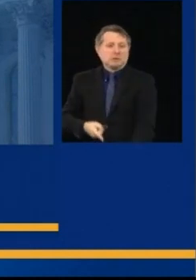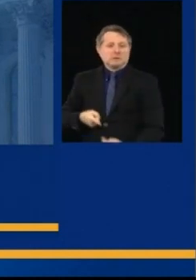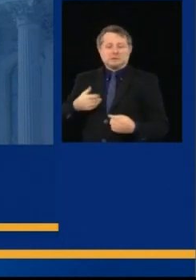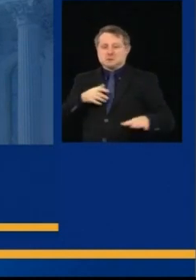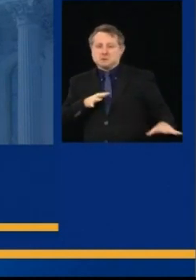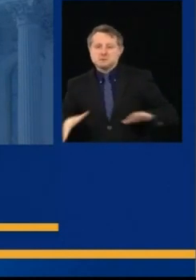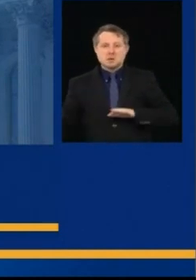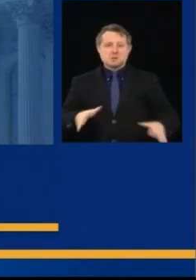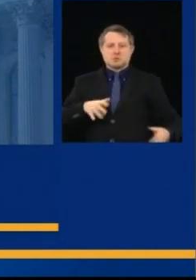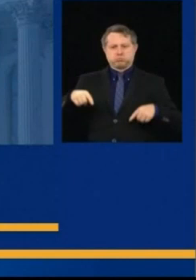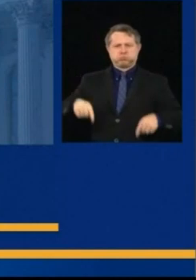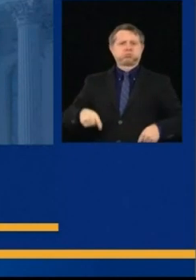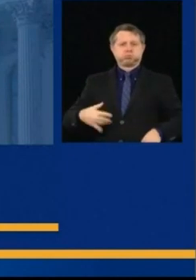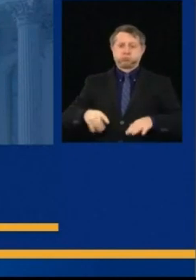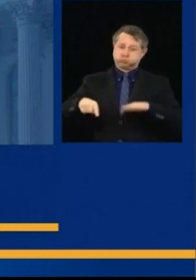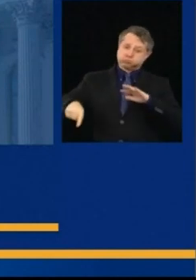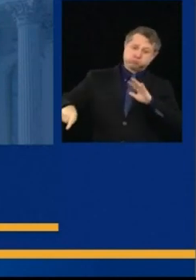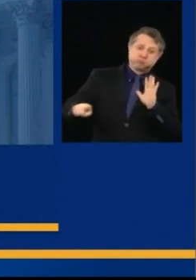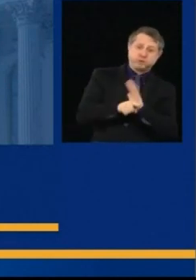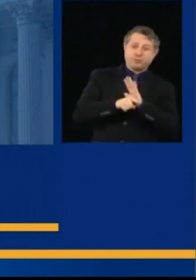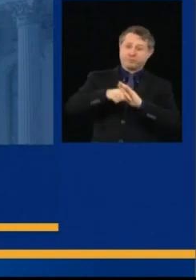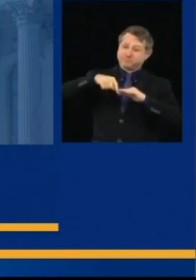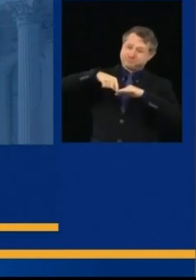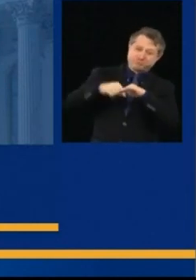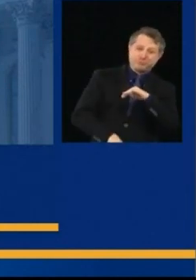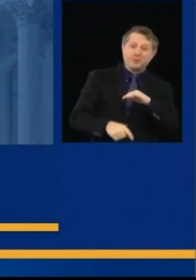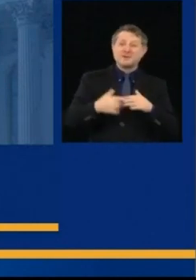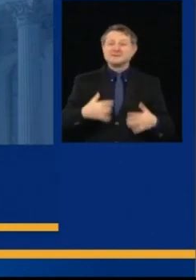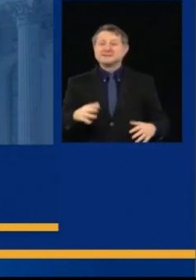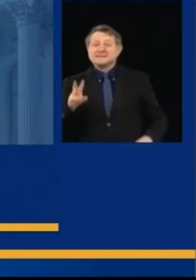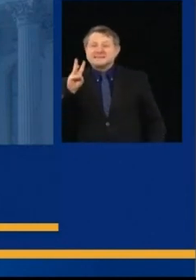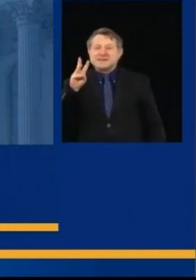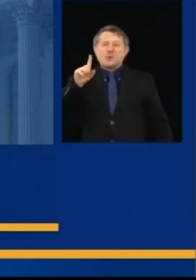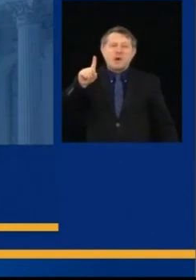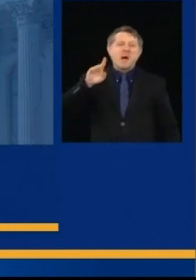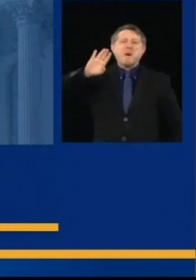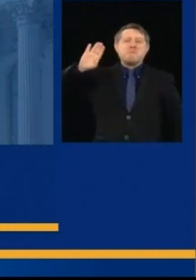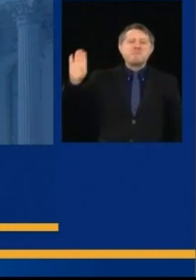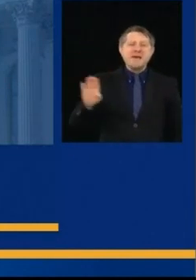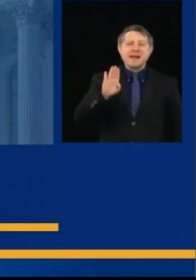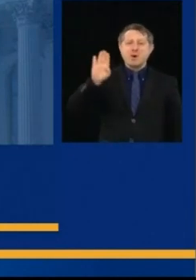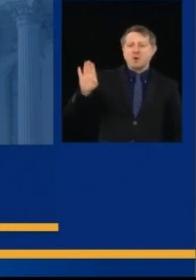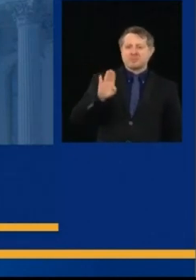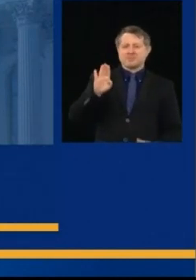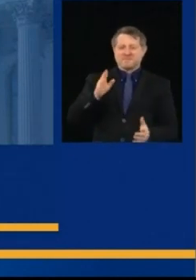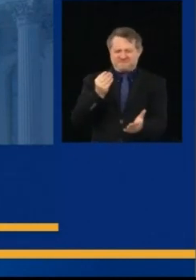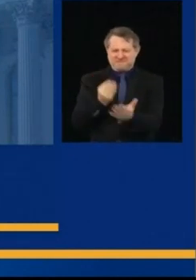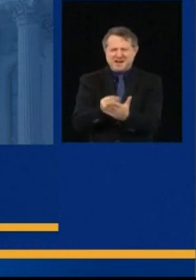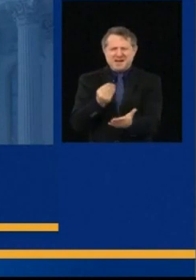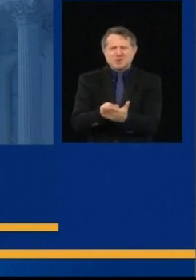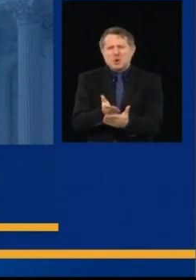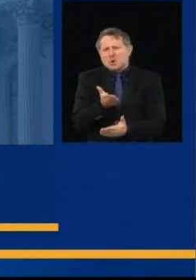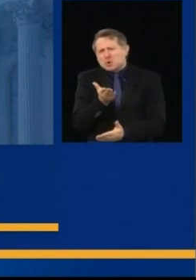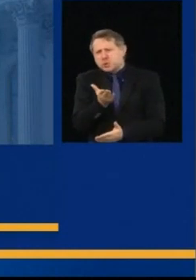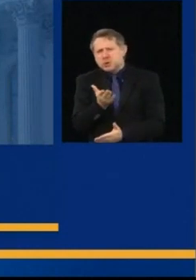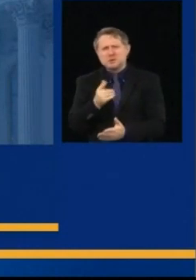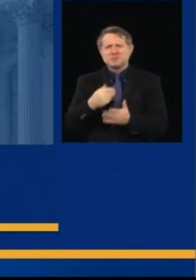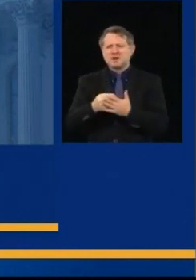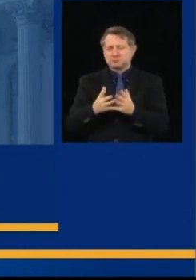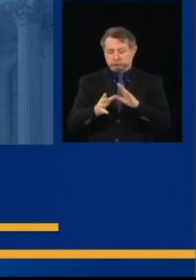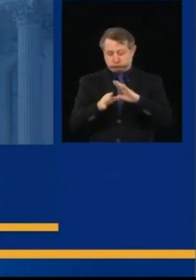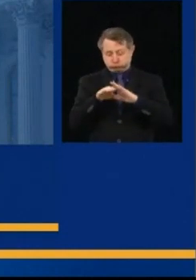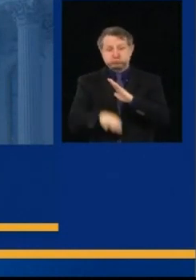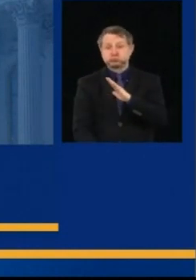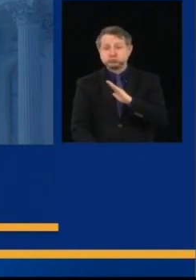York has about a $61 billion funding gap, which is a very, very serious funding gap. Who does the